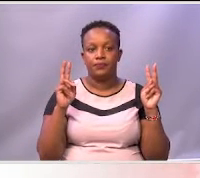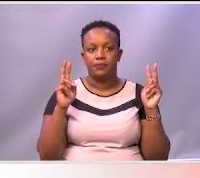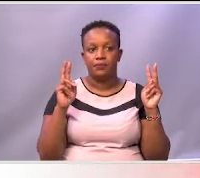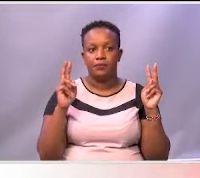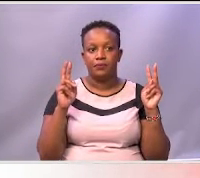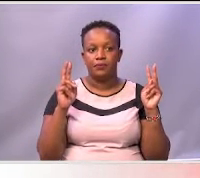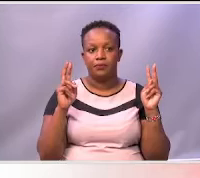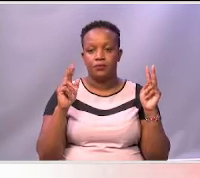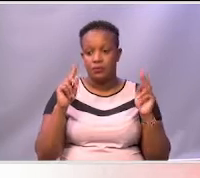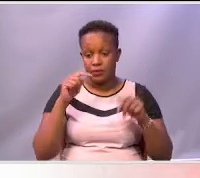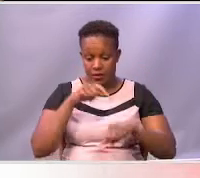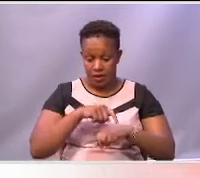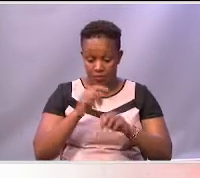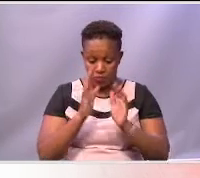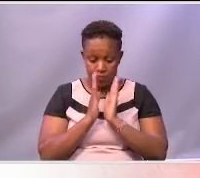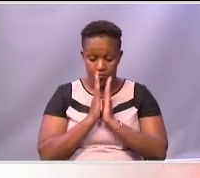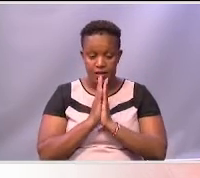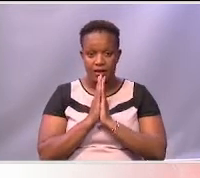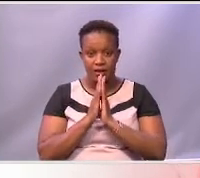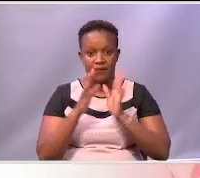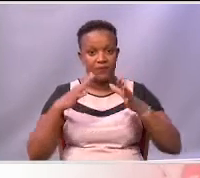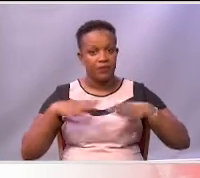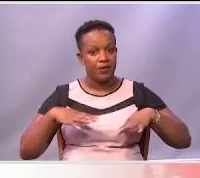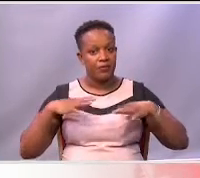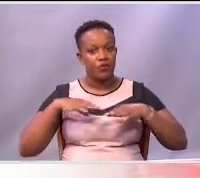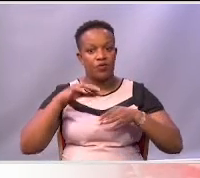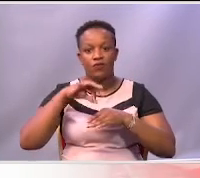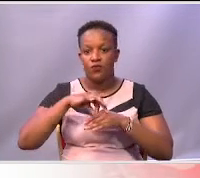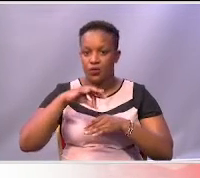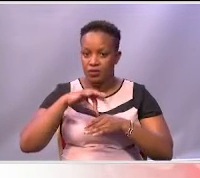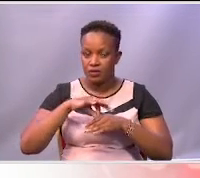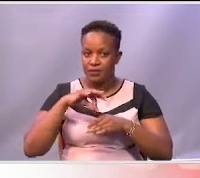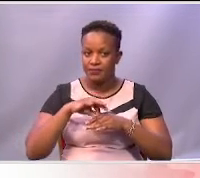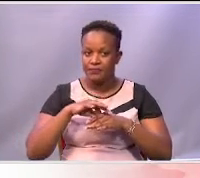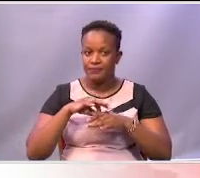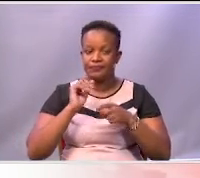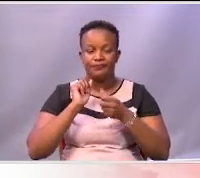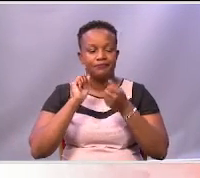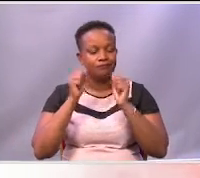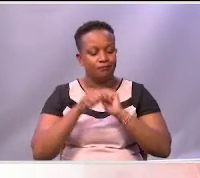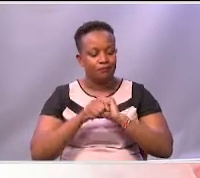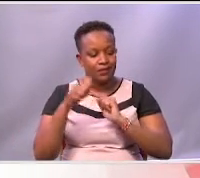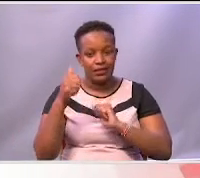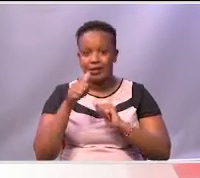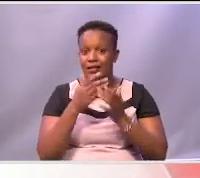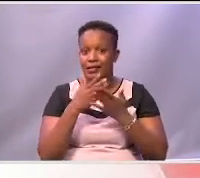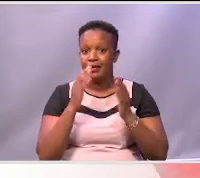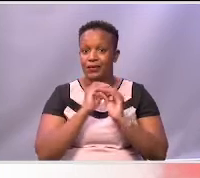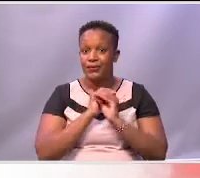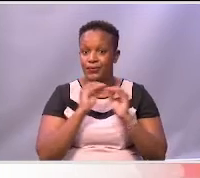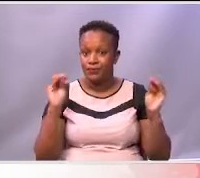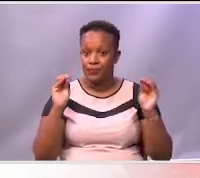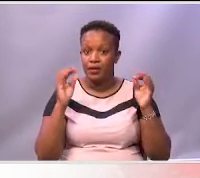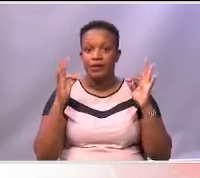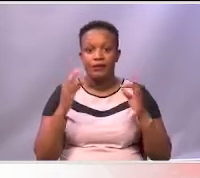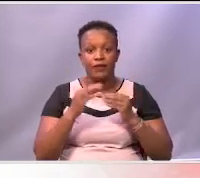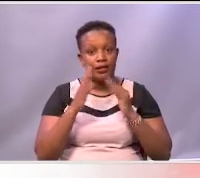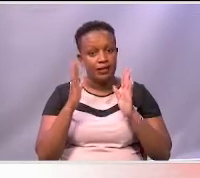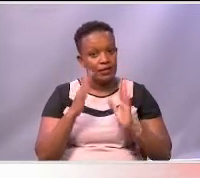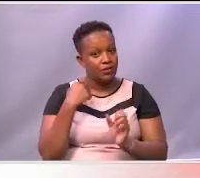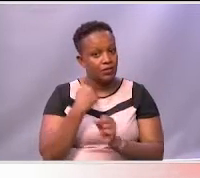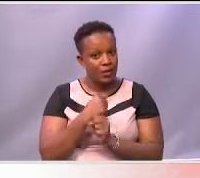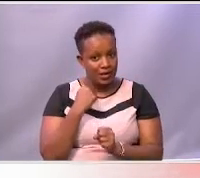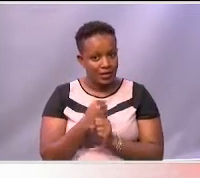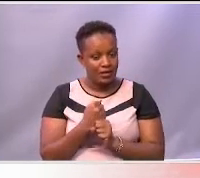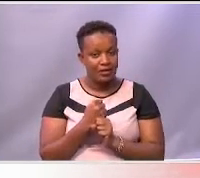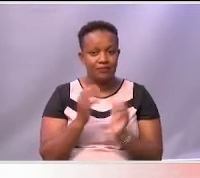also pray so that the people who are voting don't change Linda's for the sake of it. If Linda is working, party aendelee. But